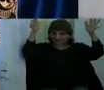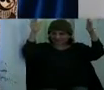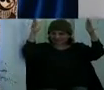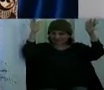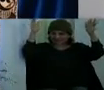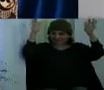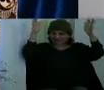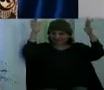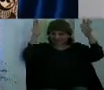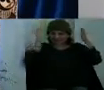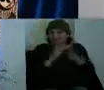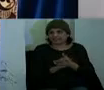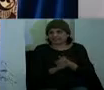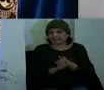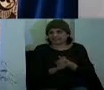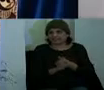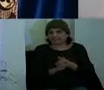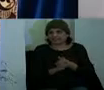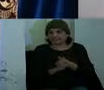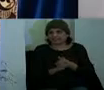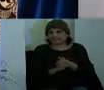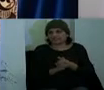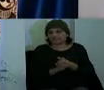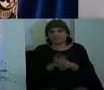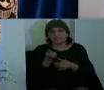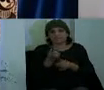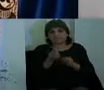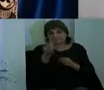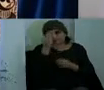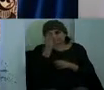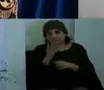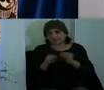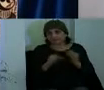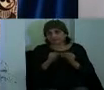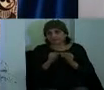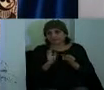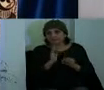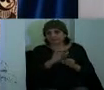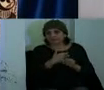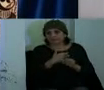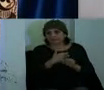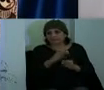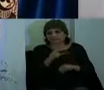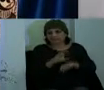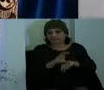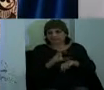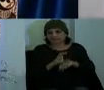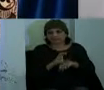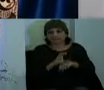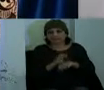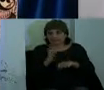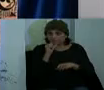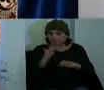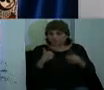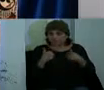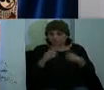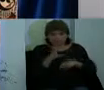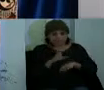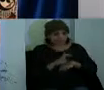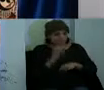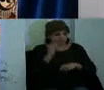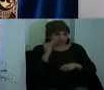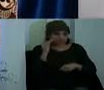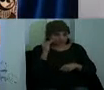We have a little flower to give you and a little information about our church. And if you do not have a church home, well, we hope you do